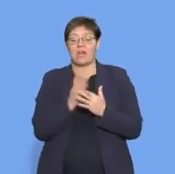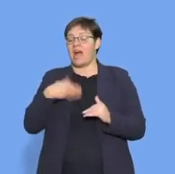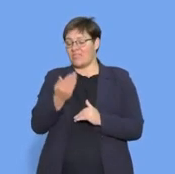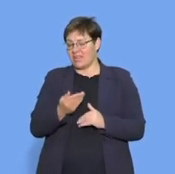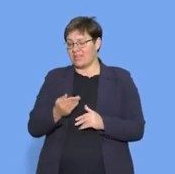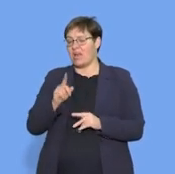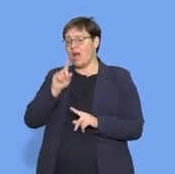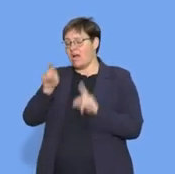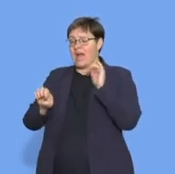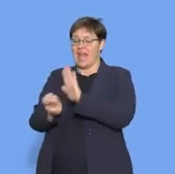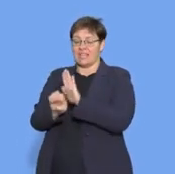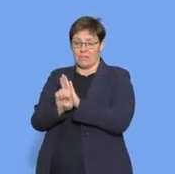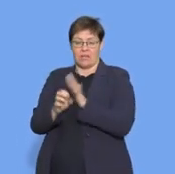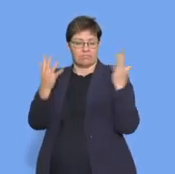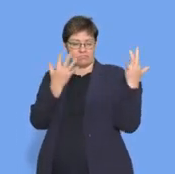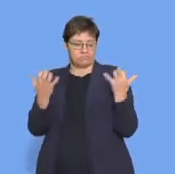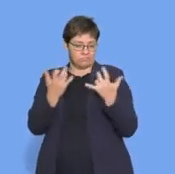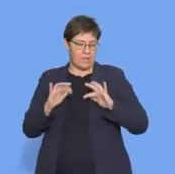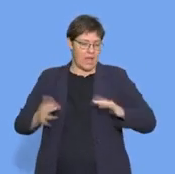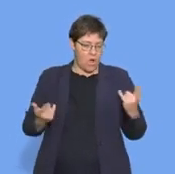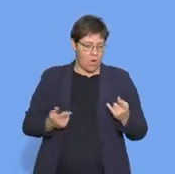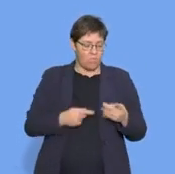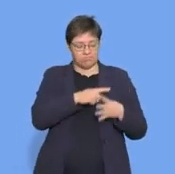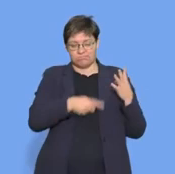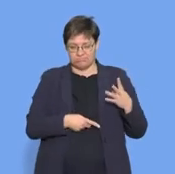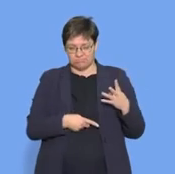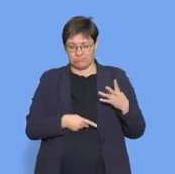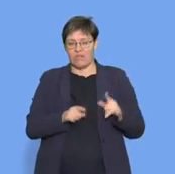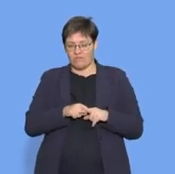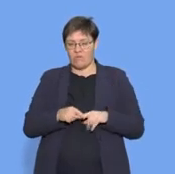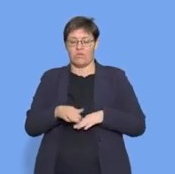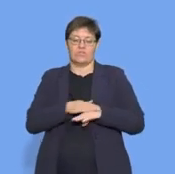guys. After the break, we're going to dive into some examples of how we can actually